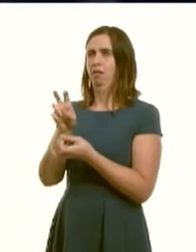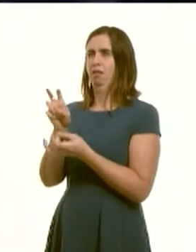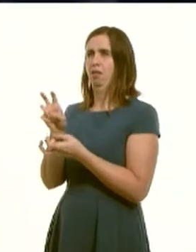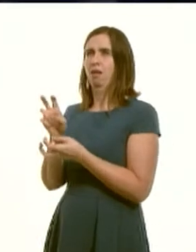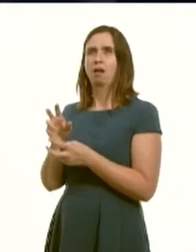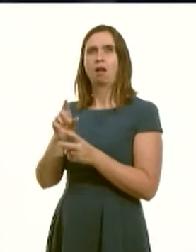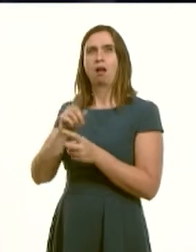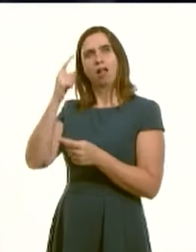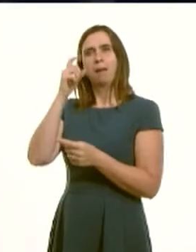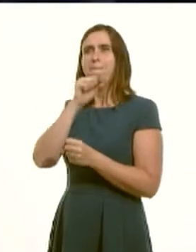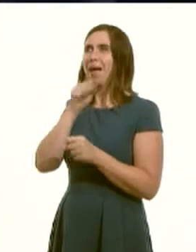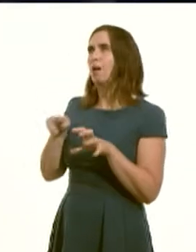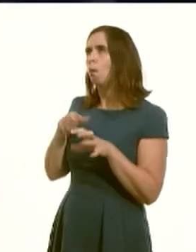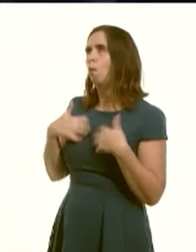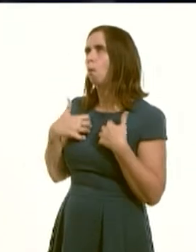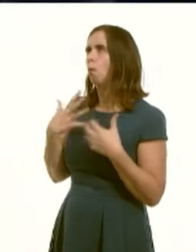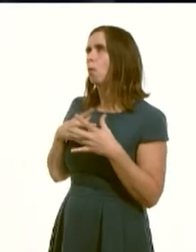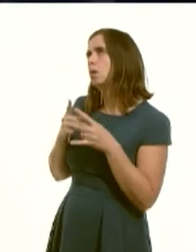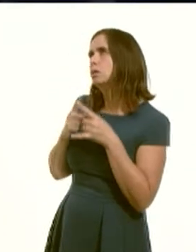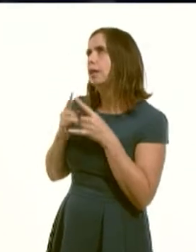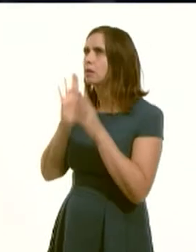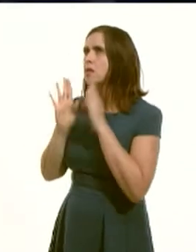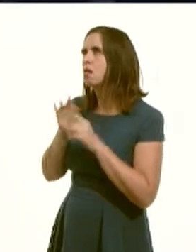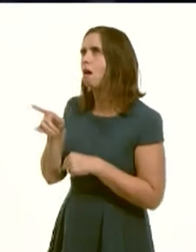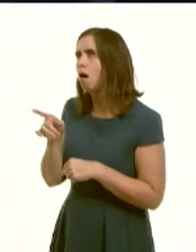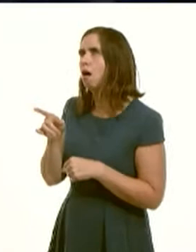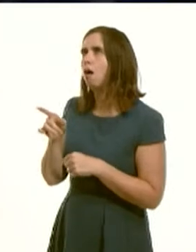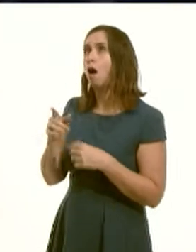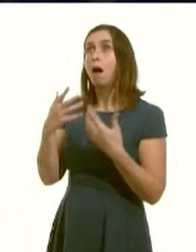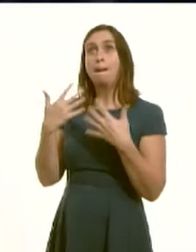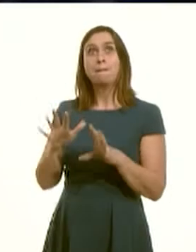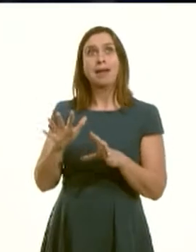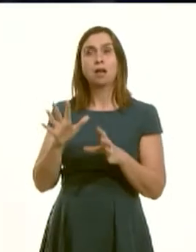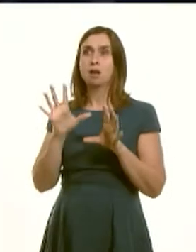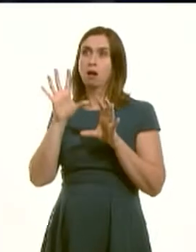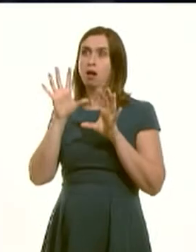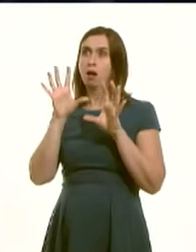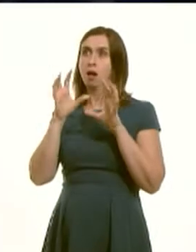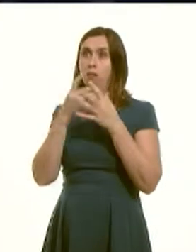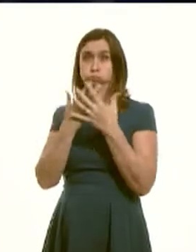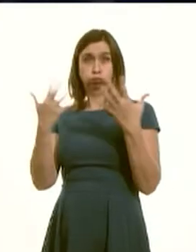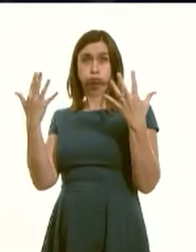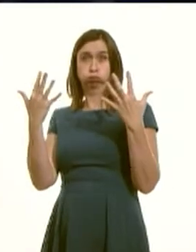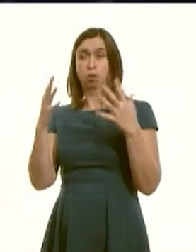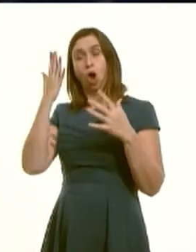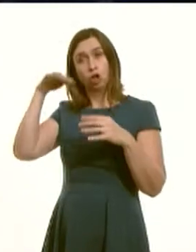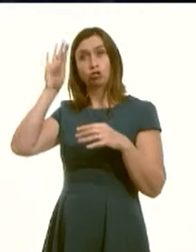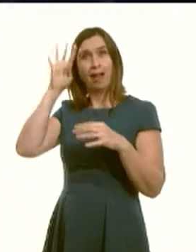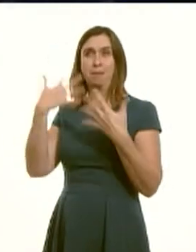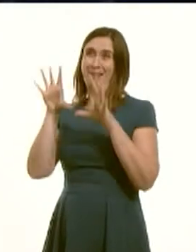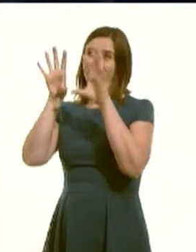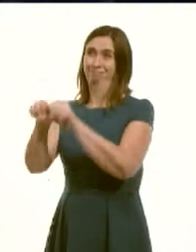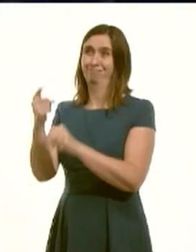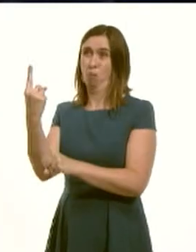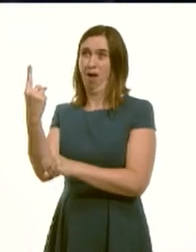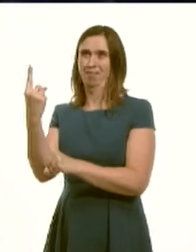Australian, but the charity involved has said that it has passed 110 British men it identified to the National Crime